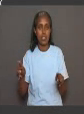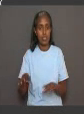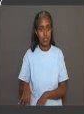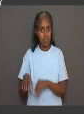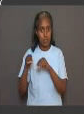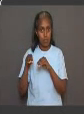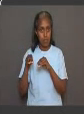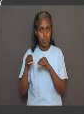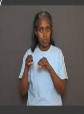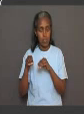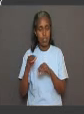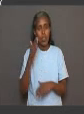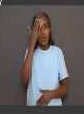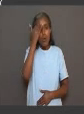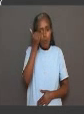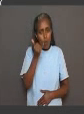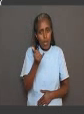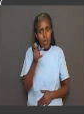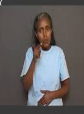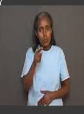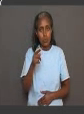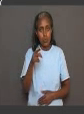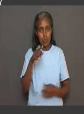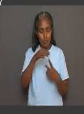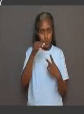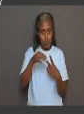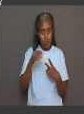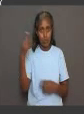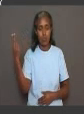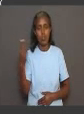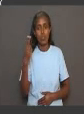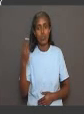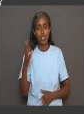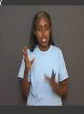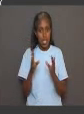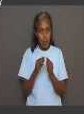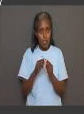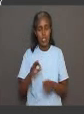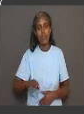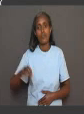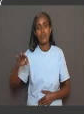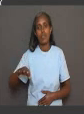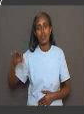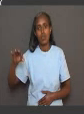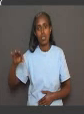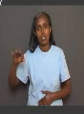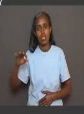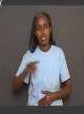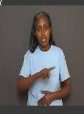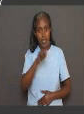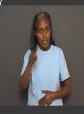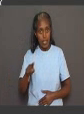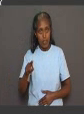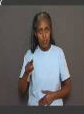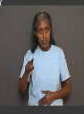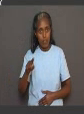Students, why would you choose to use a cumulative frequency curve